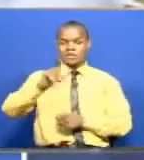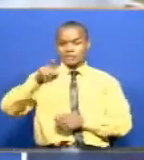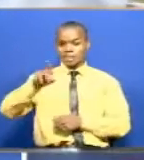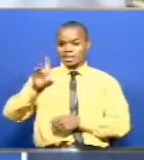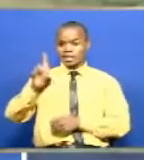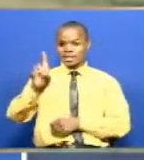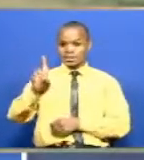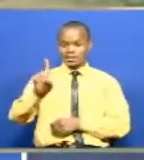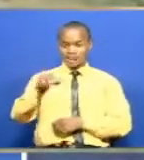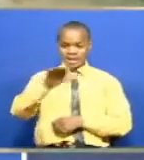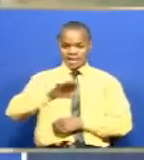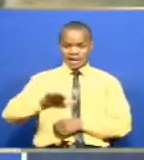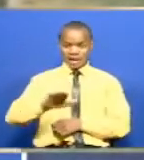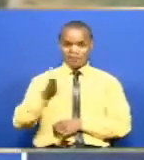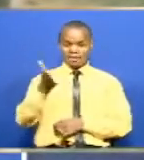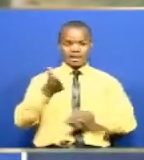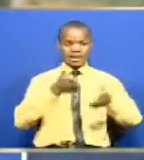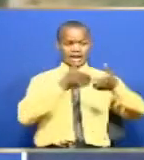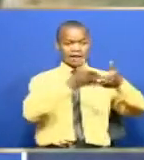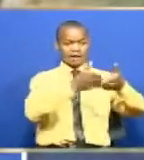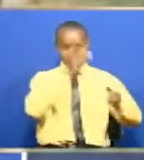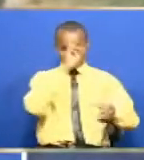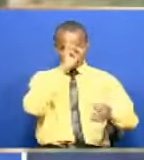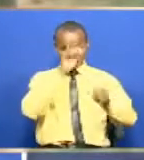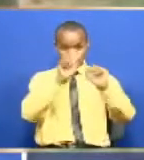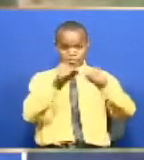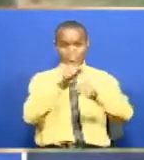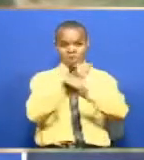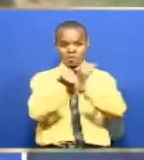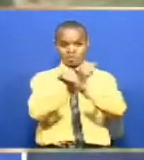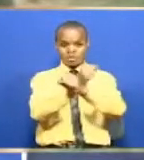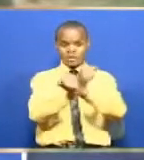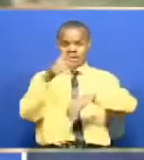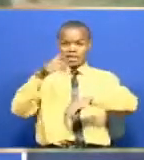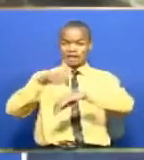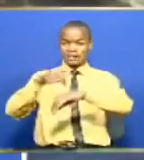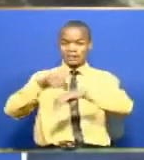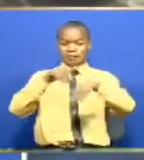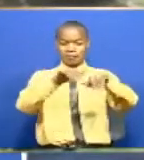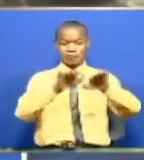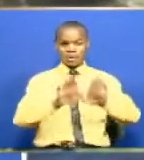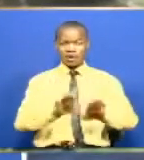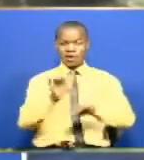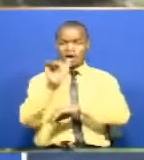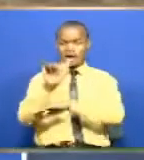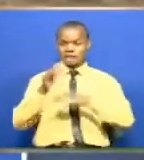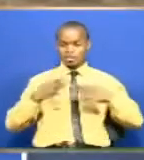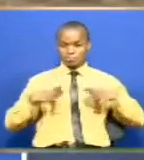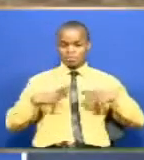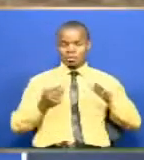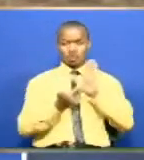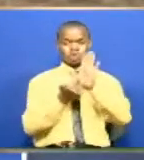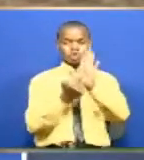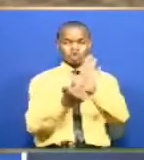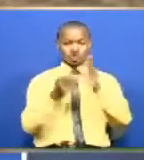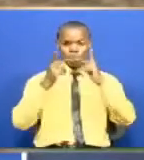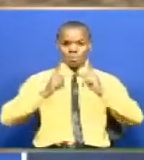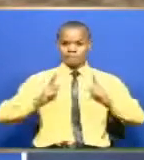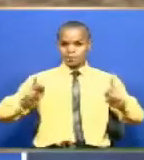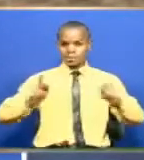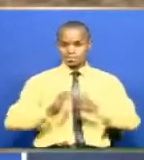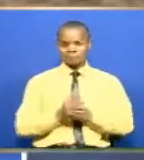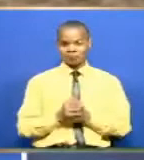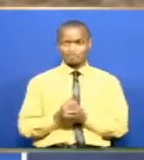who led his officers in providing security during the burial, called on residents to maintain peace. Ningeomba tu watu wa sehemu